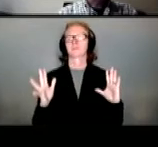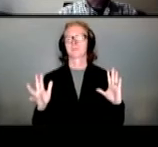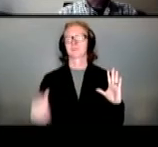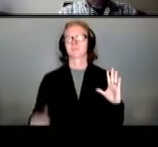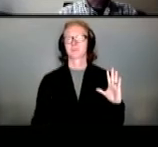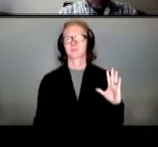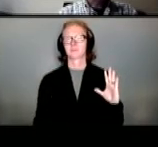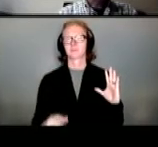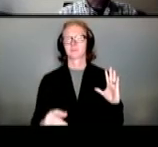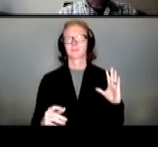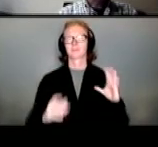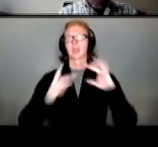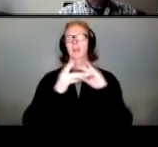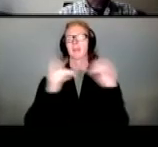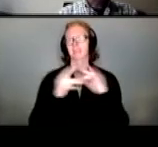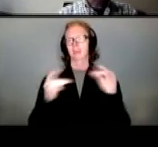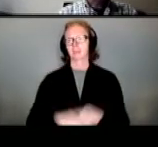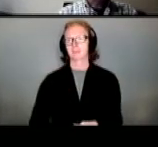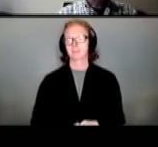commentary.